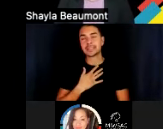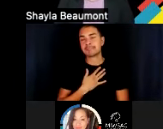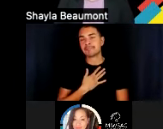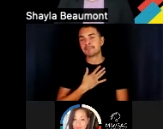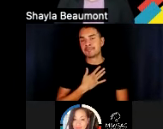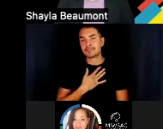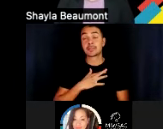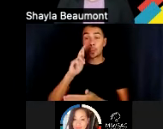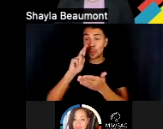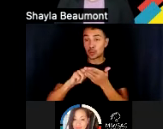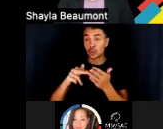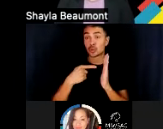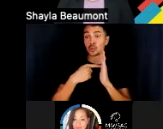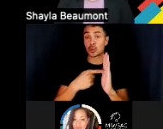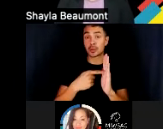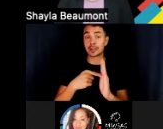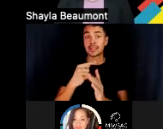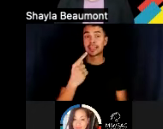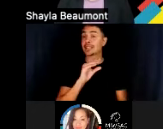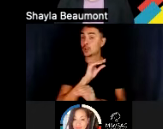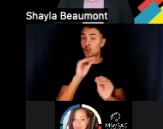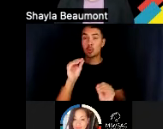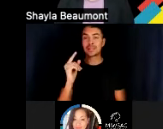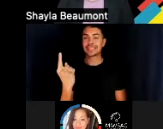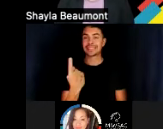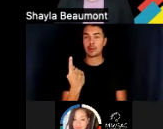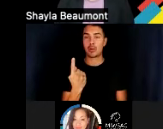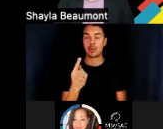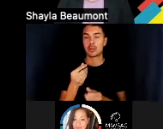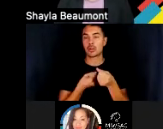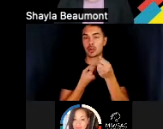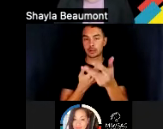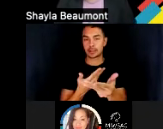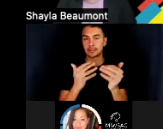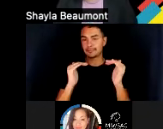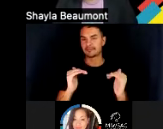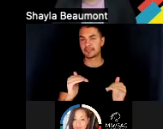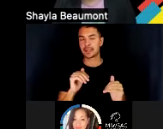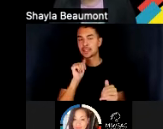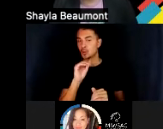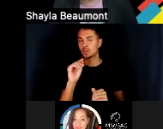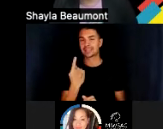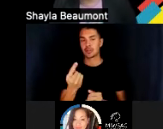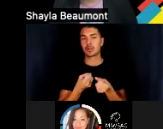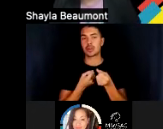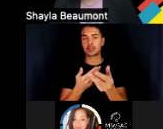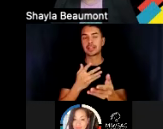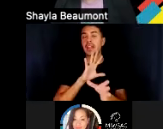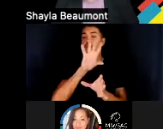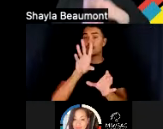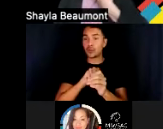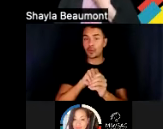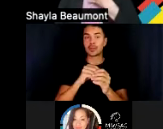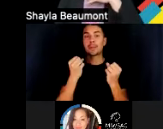Research has shown that it has no single cause, and though it oh my goodness, often involves the interaction of many